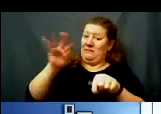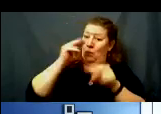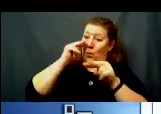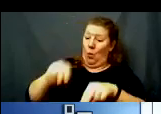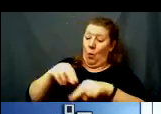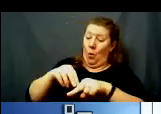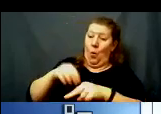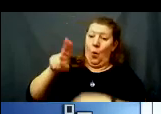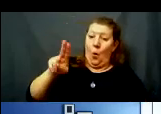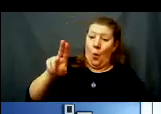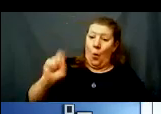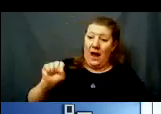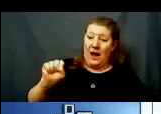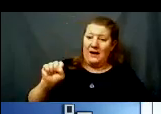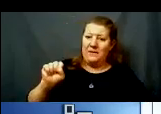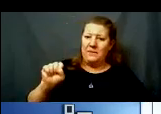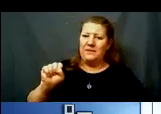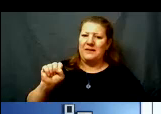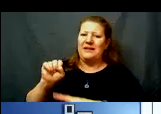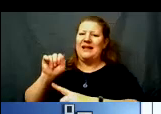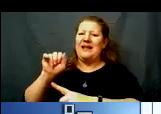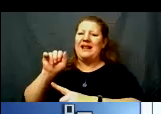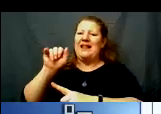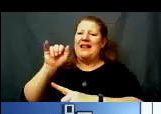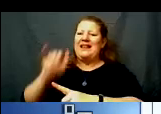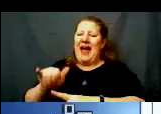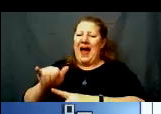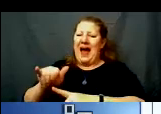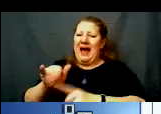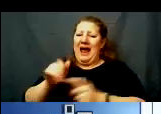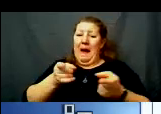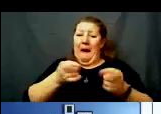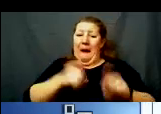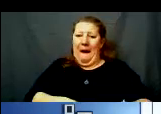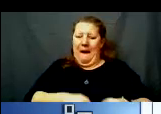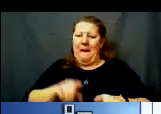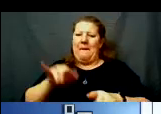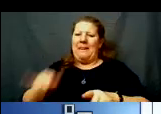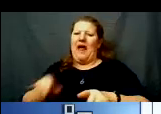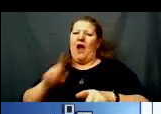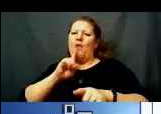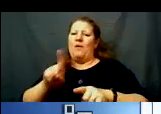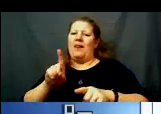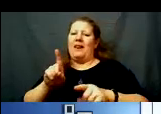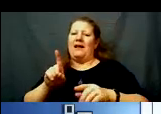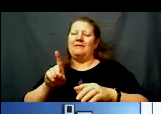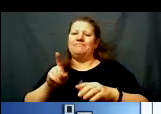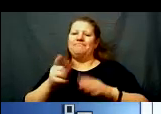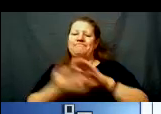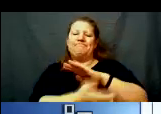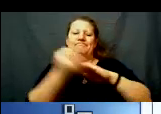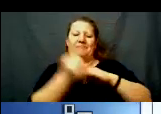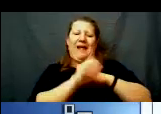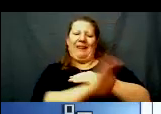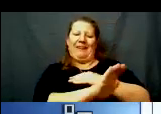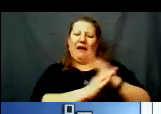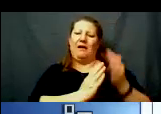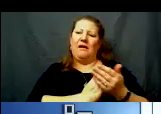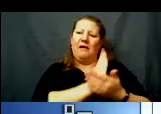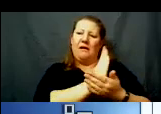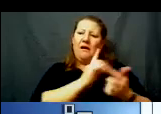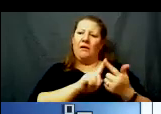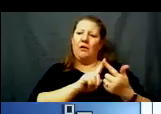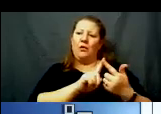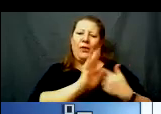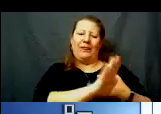that process directly undermines the ability of indigenous peoples to essentially live, to exist, to exercise their